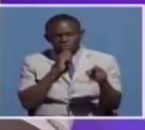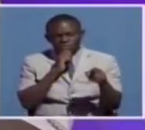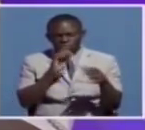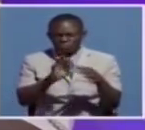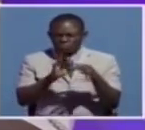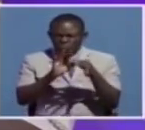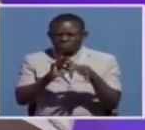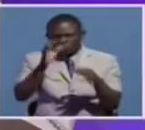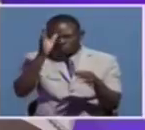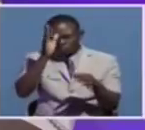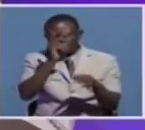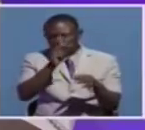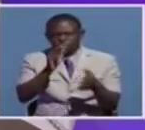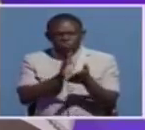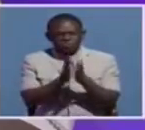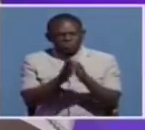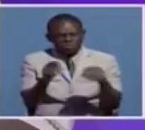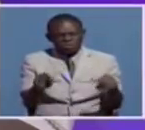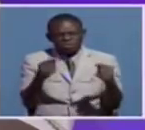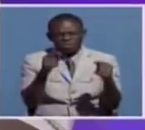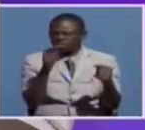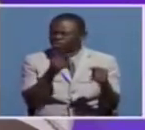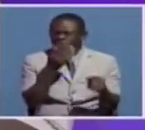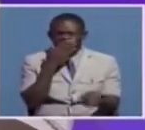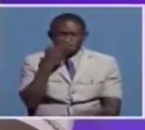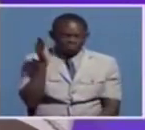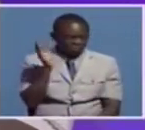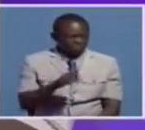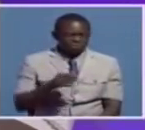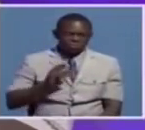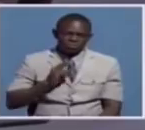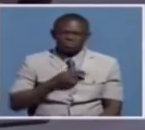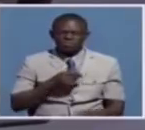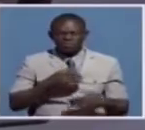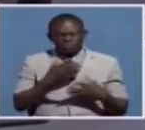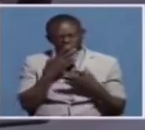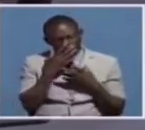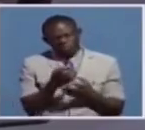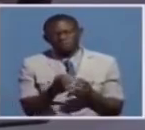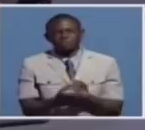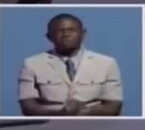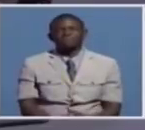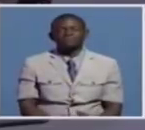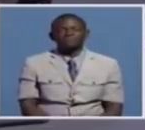him. He was terribly affected. Yeah, he was terribly affected.